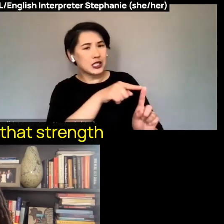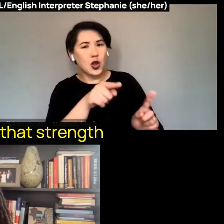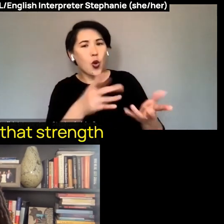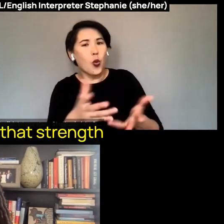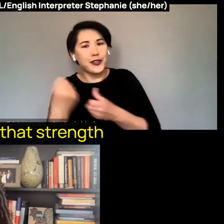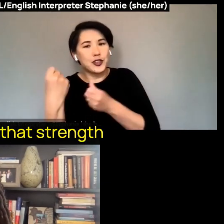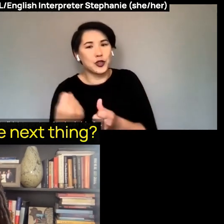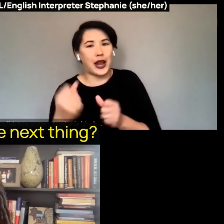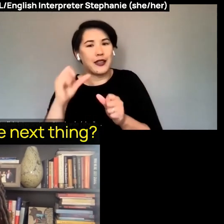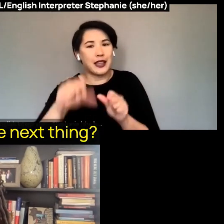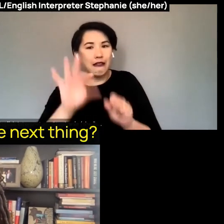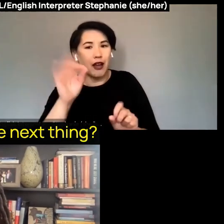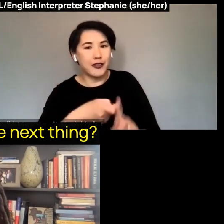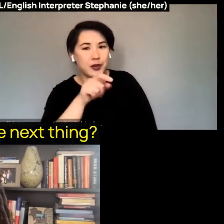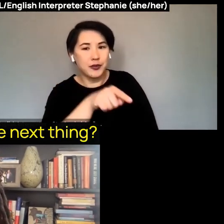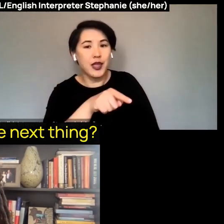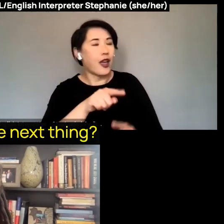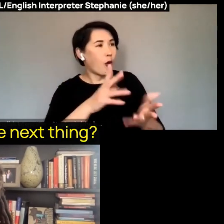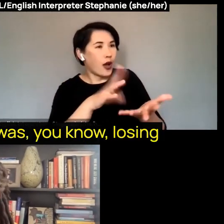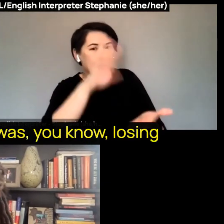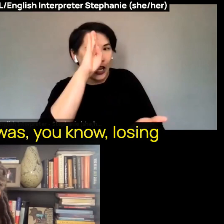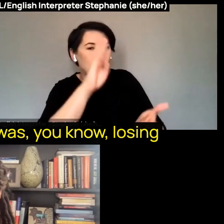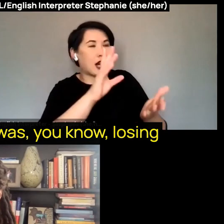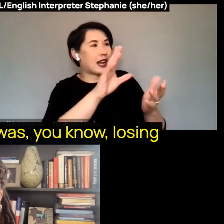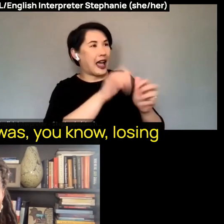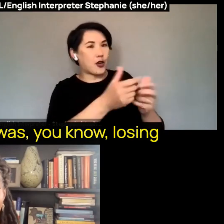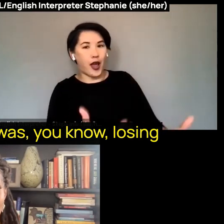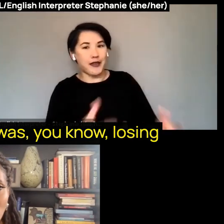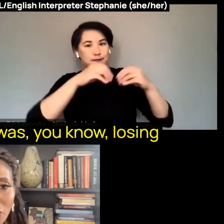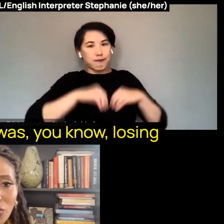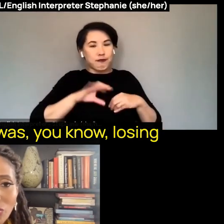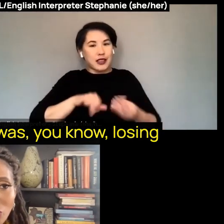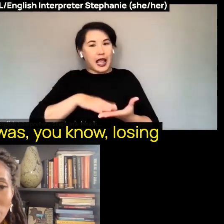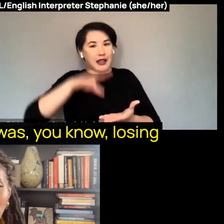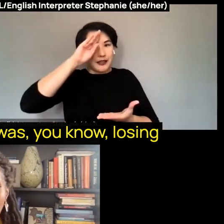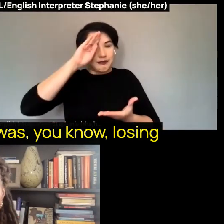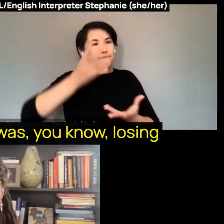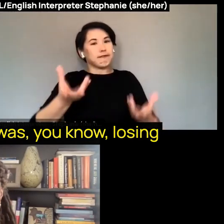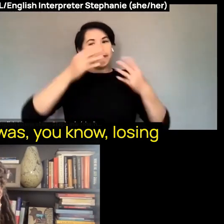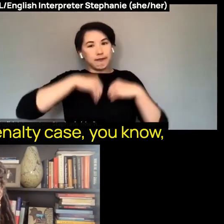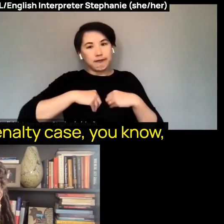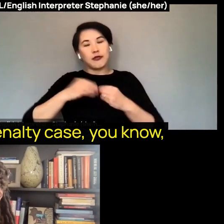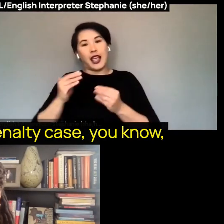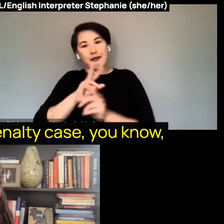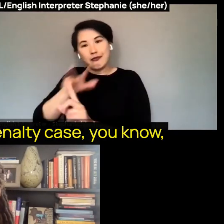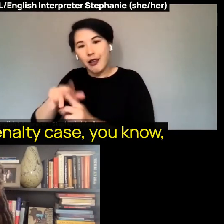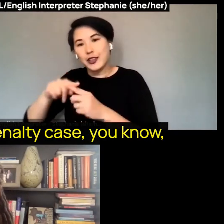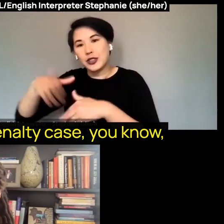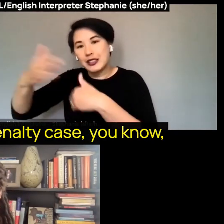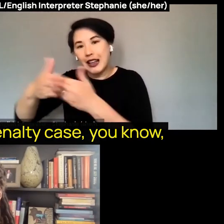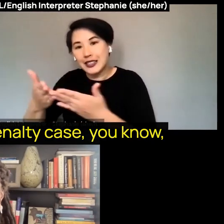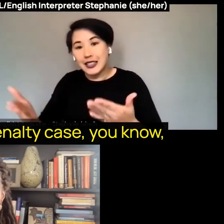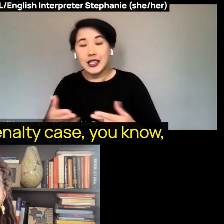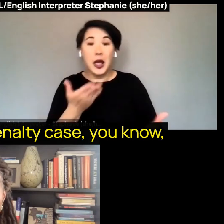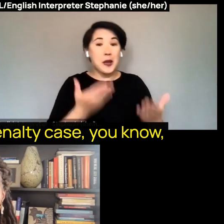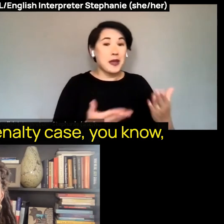And how do I take that strength and move it to the next thing? And whether or not that was, you know, losing a battle around a